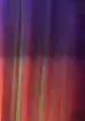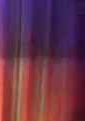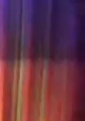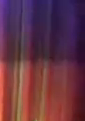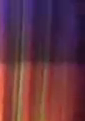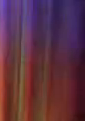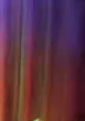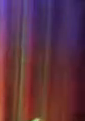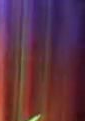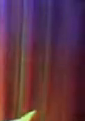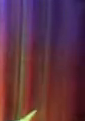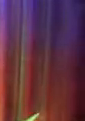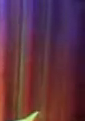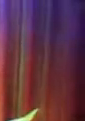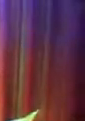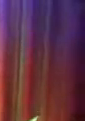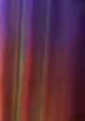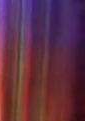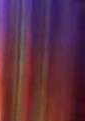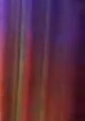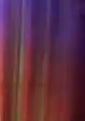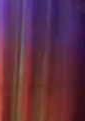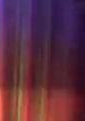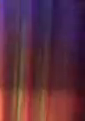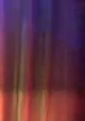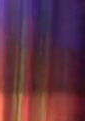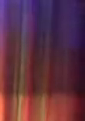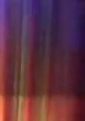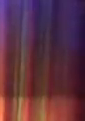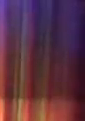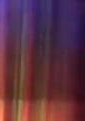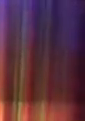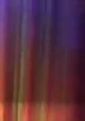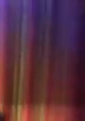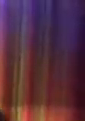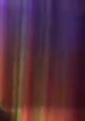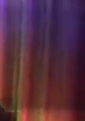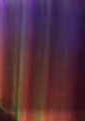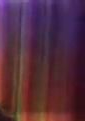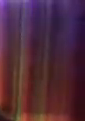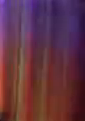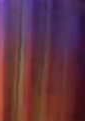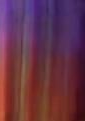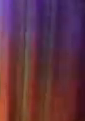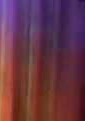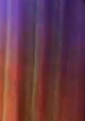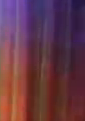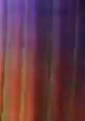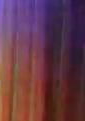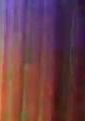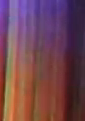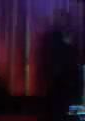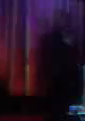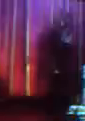Nigeria. Let me be very clear, Mr. Speaker, our mutual goal is for a safe and a peaceful world. Thank you, Mr.